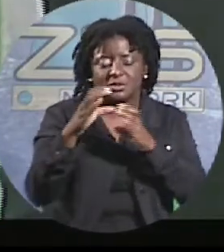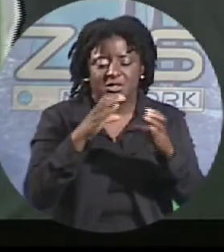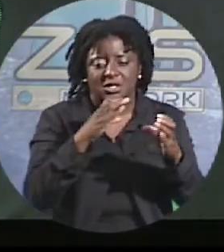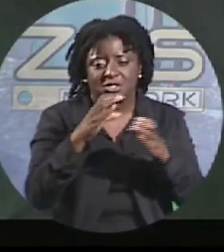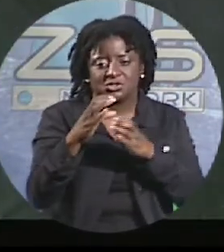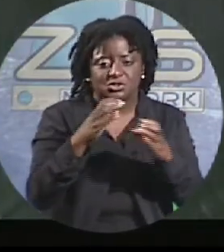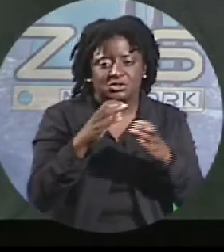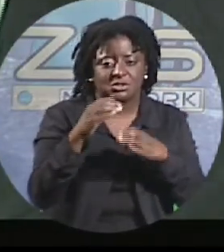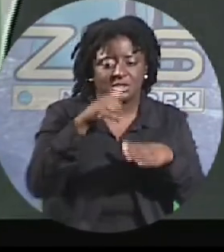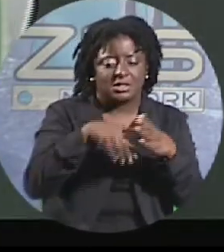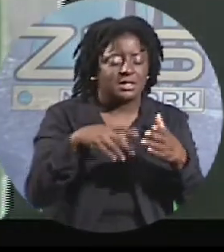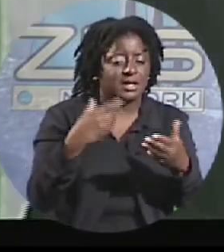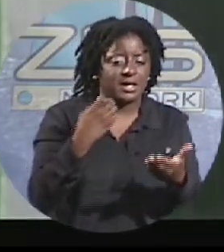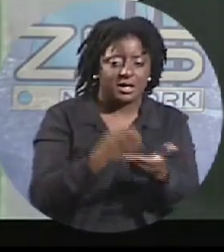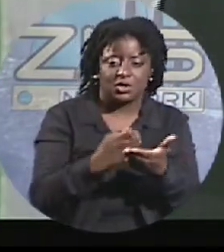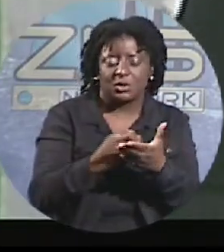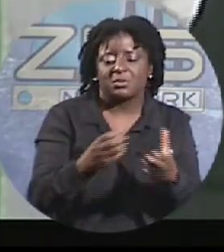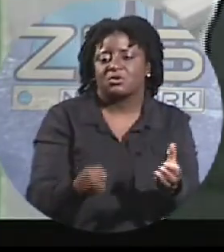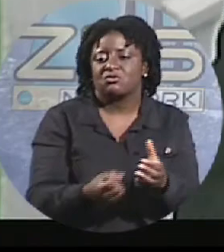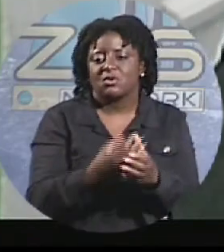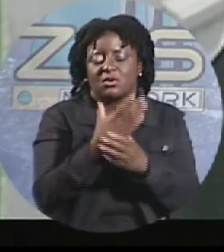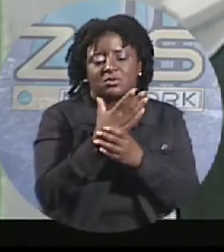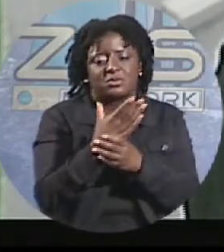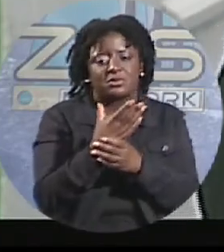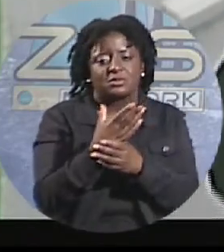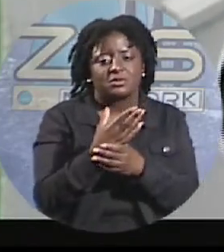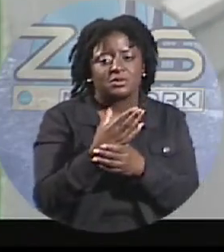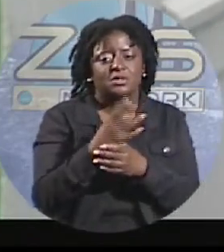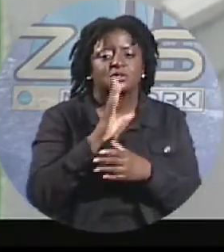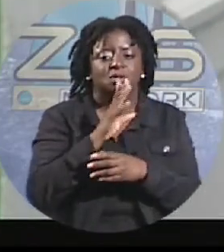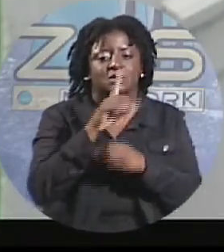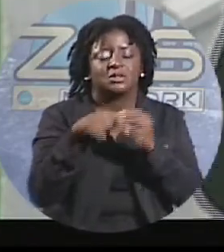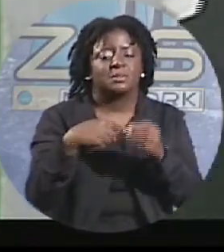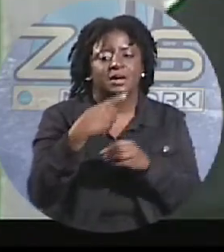in terms of economic growth. It referenced